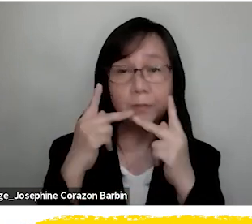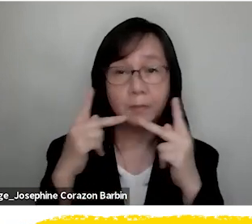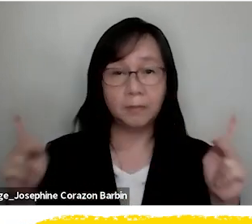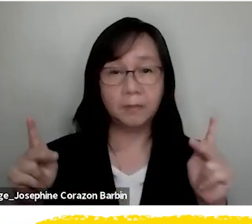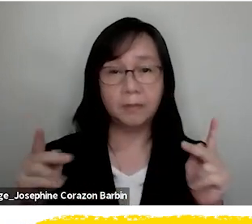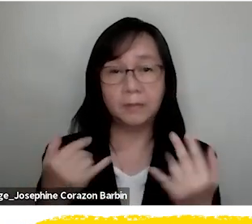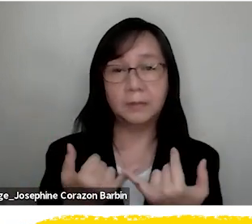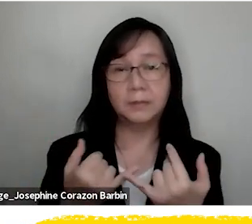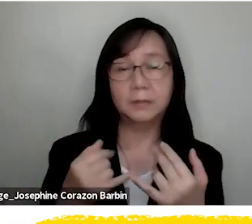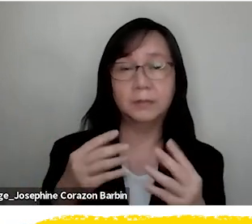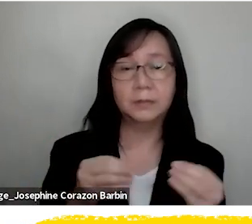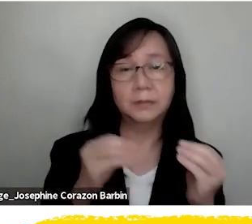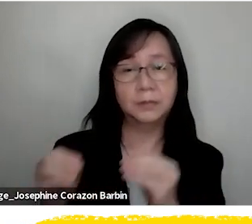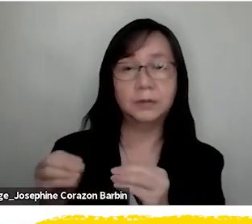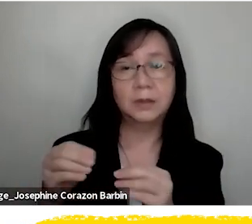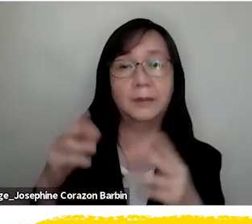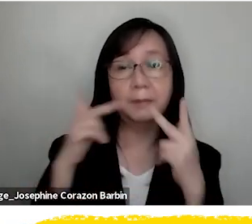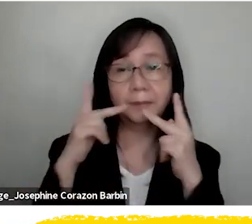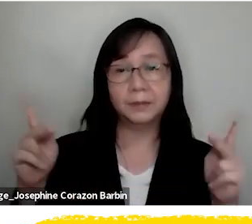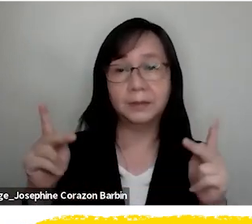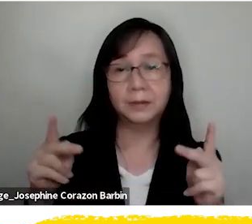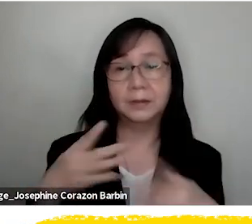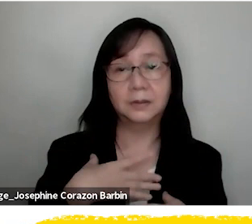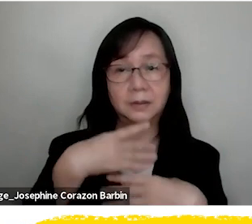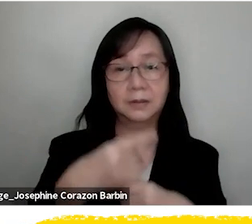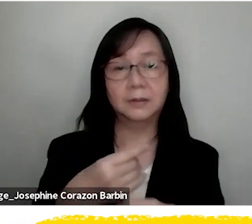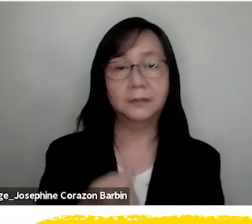in the public interest. A child who